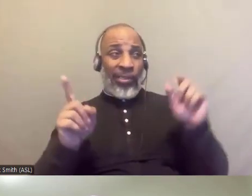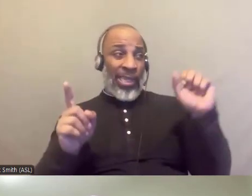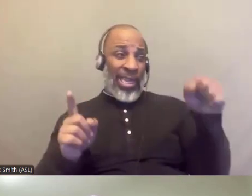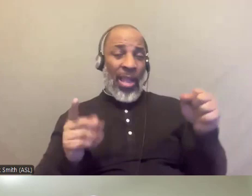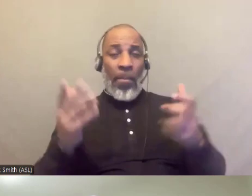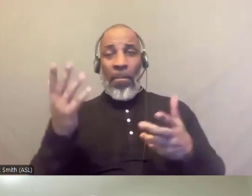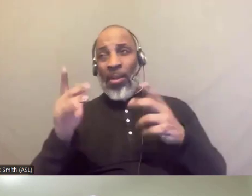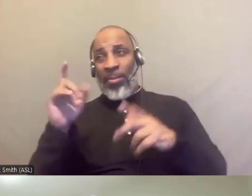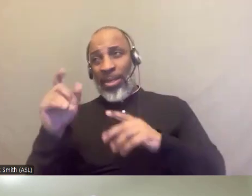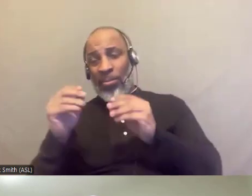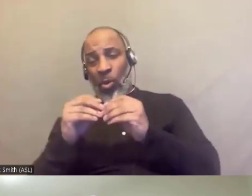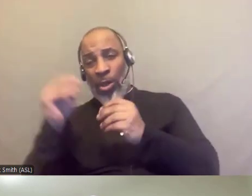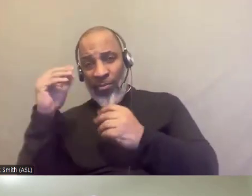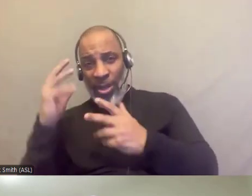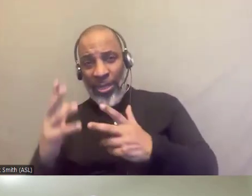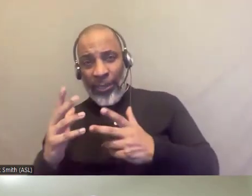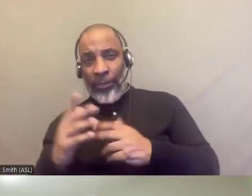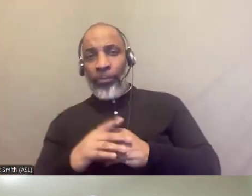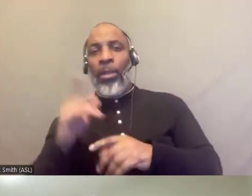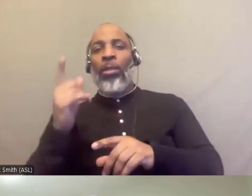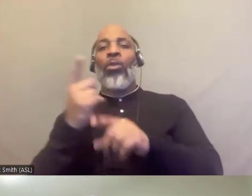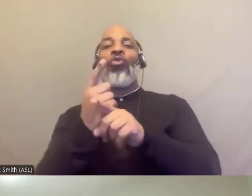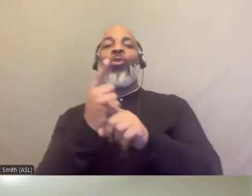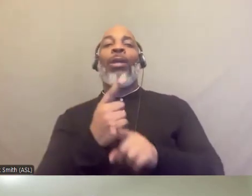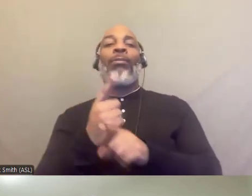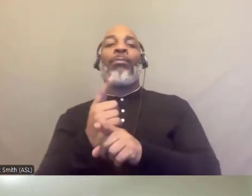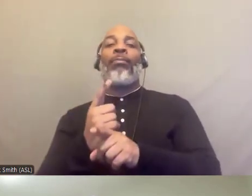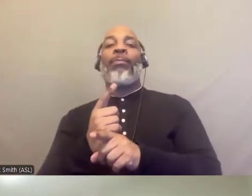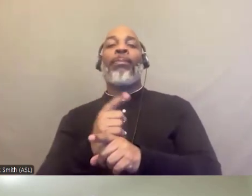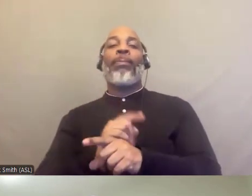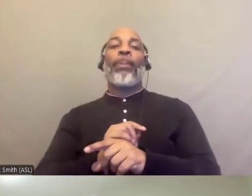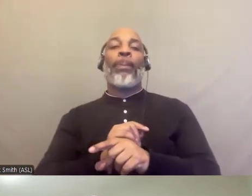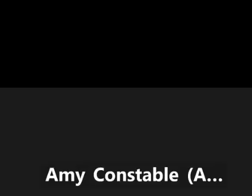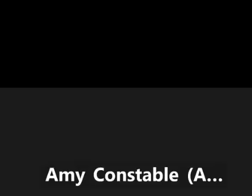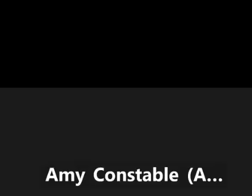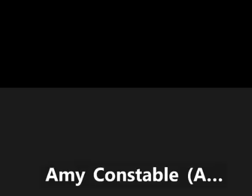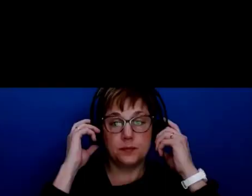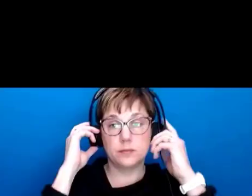possibly the need more information answer is correct, but